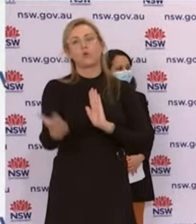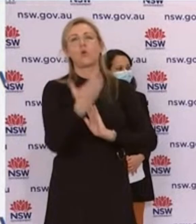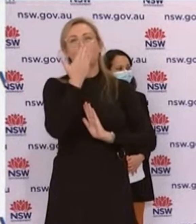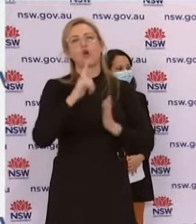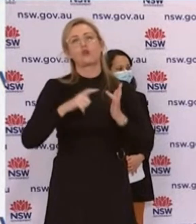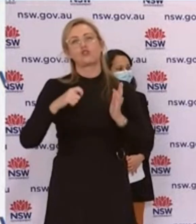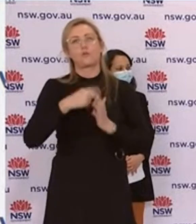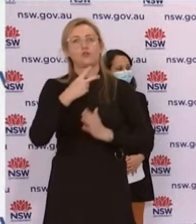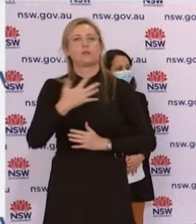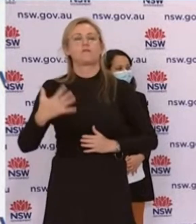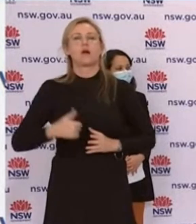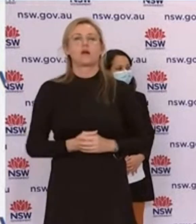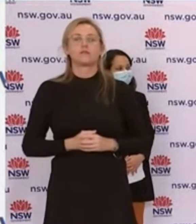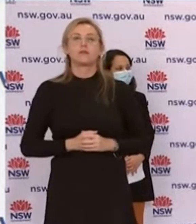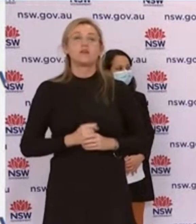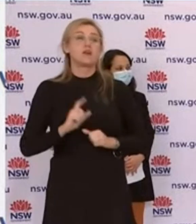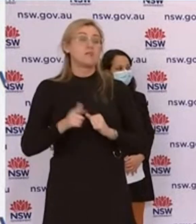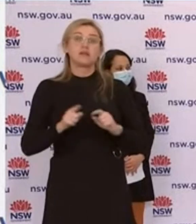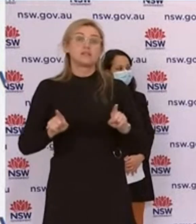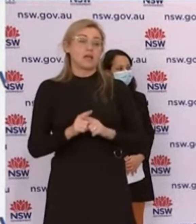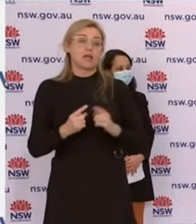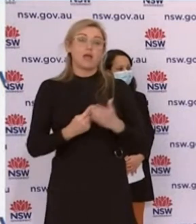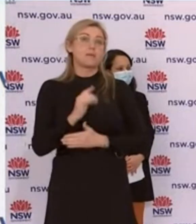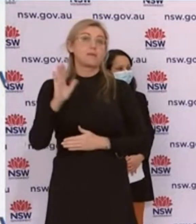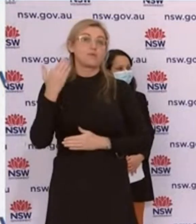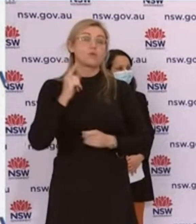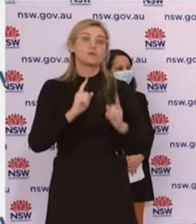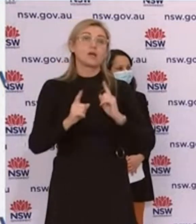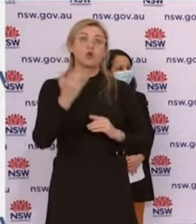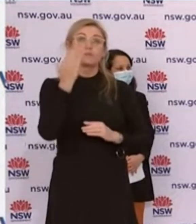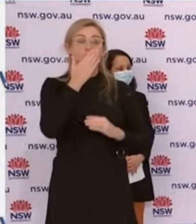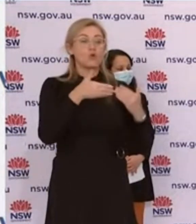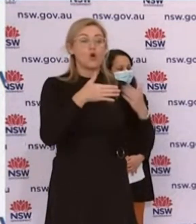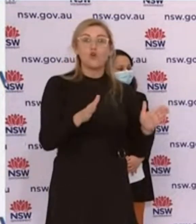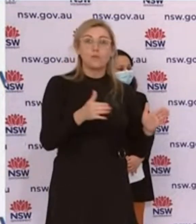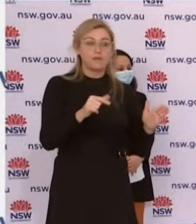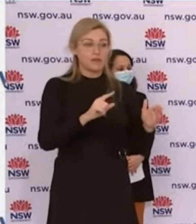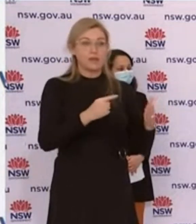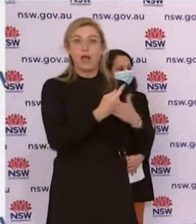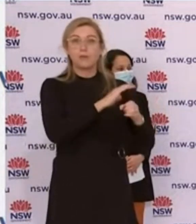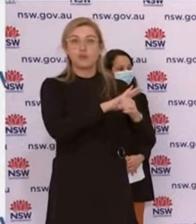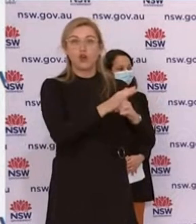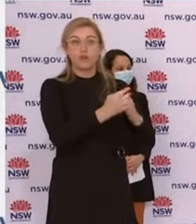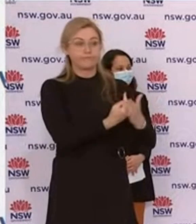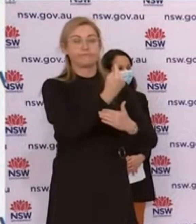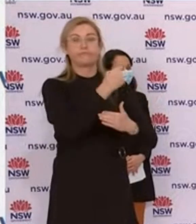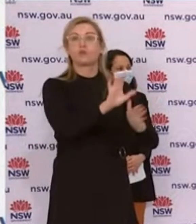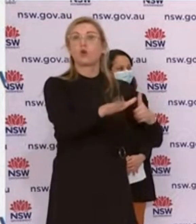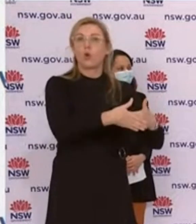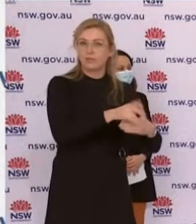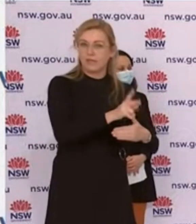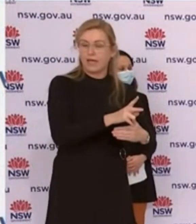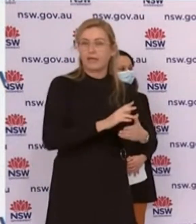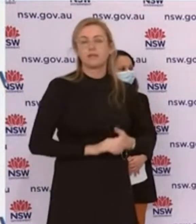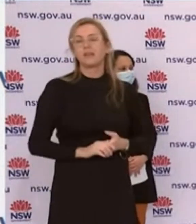25 date. But we've been through this before. Many schools have had to go through the disruption of being closed or opening up when there's been an outbreak of cases.